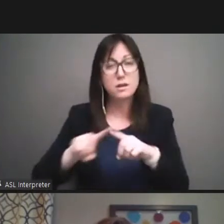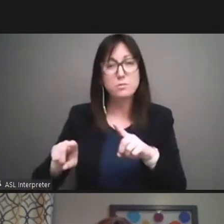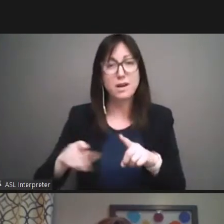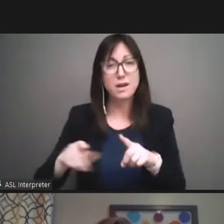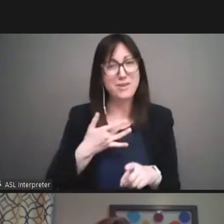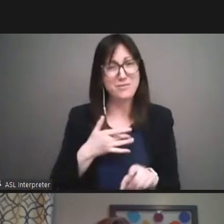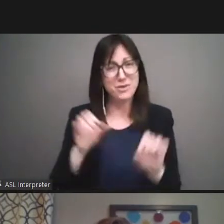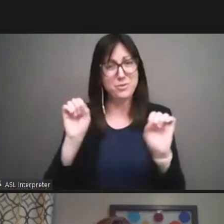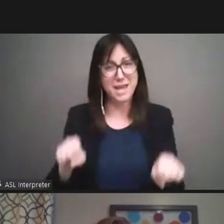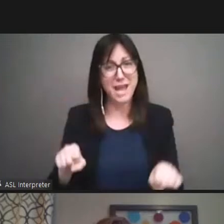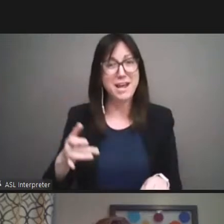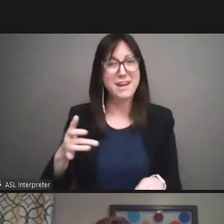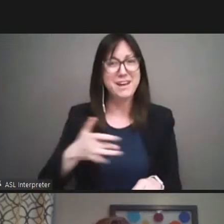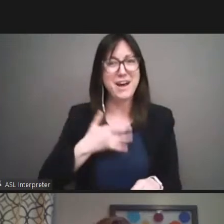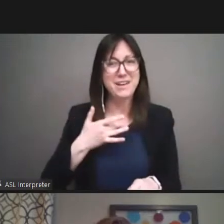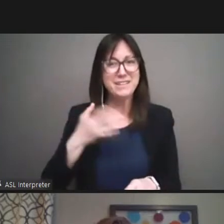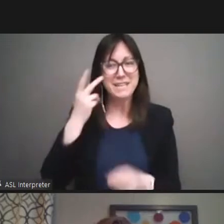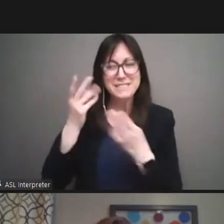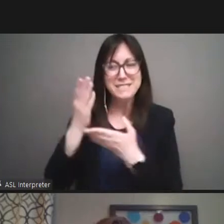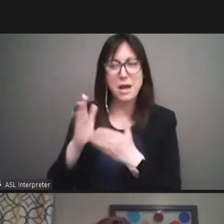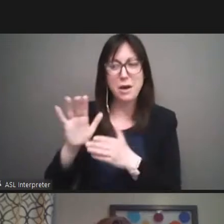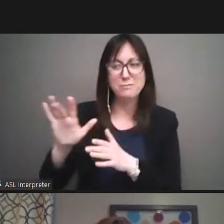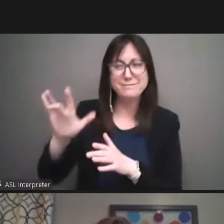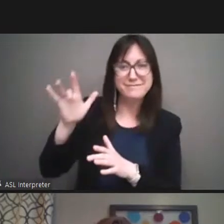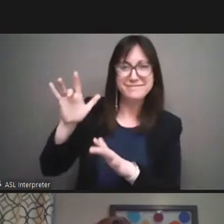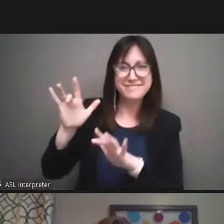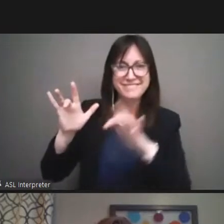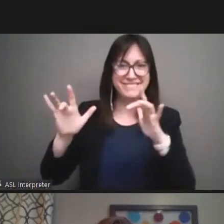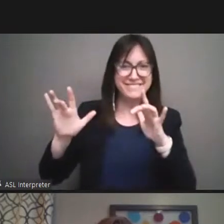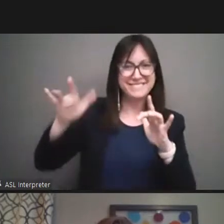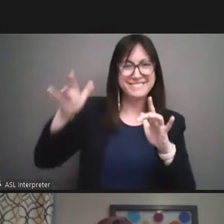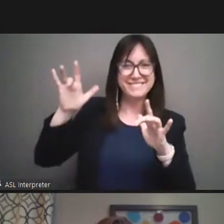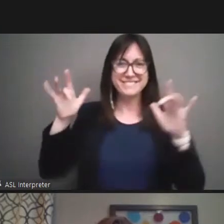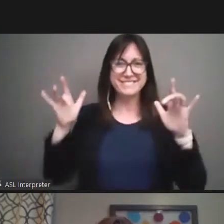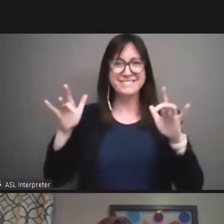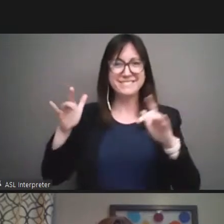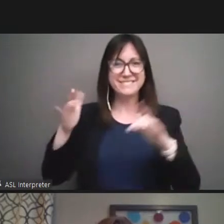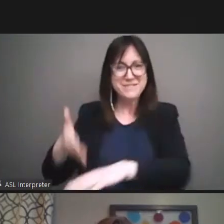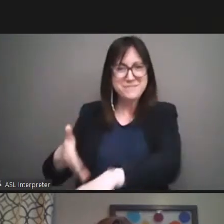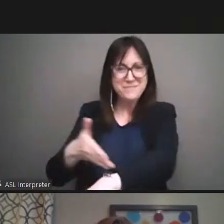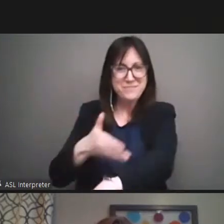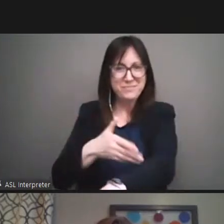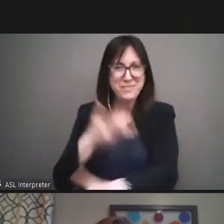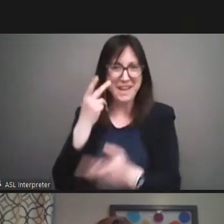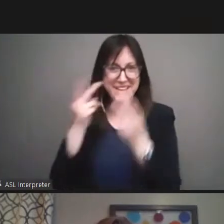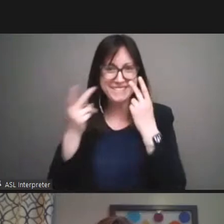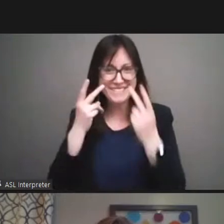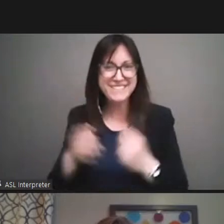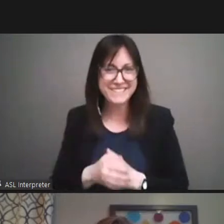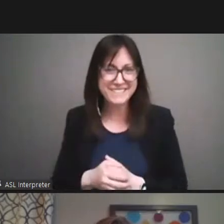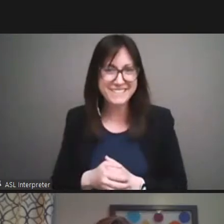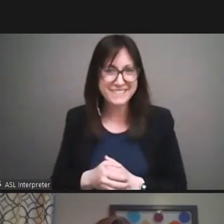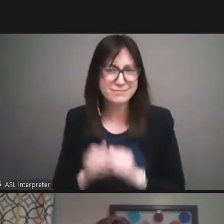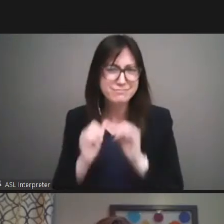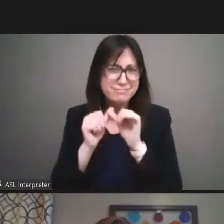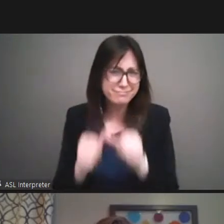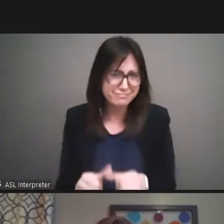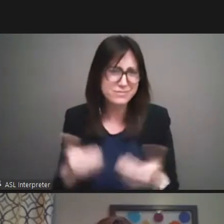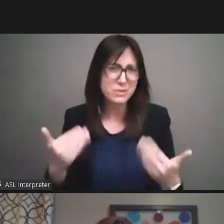it. I see glimmers of this wonderful growth all the time. And that's why we keep doing it, right?